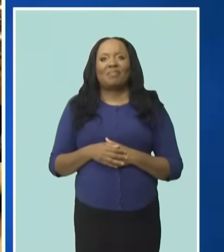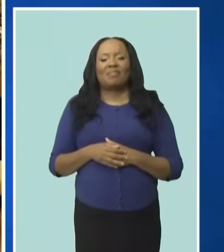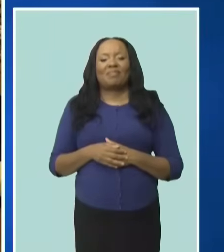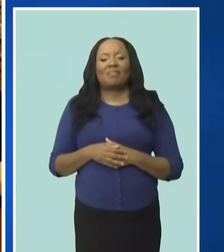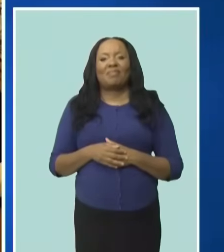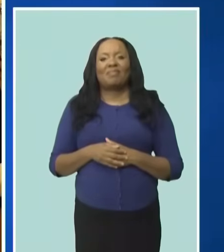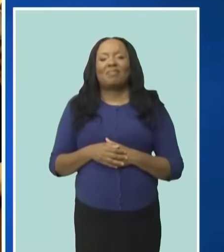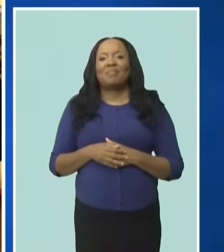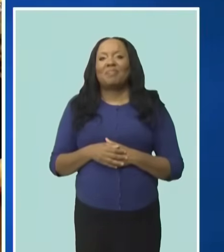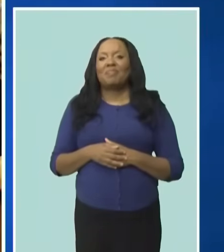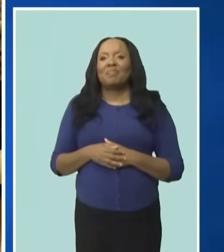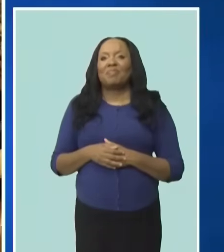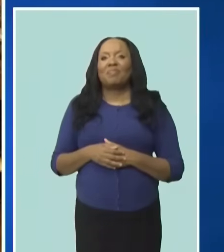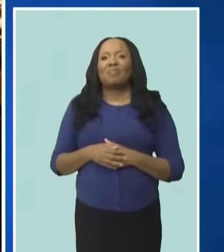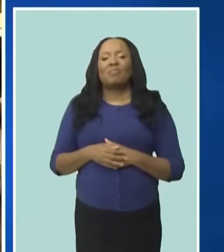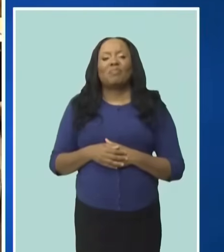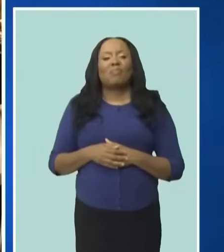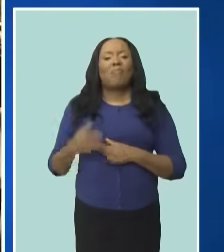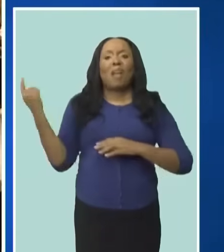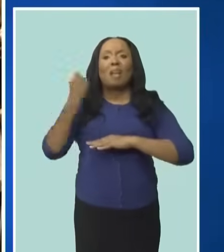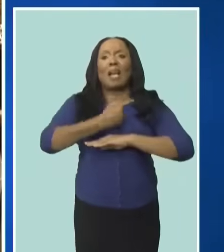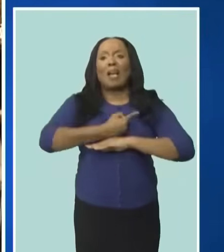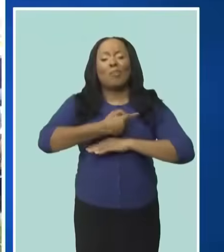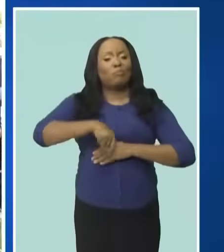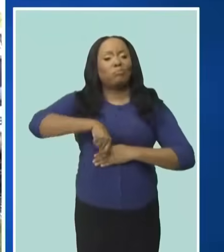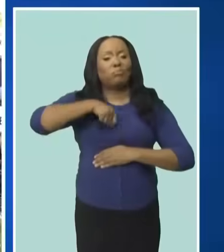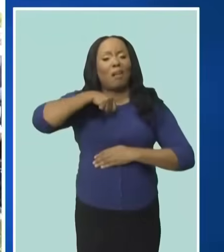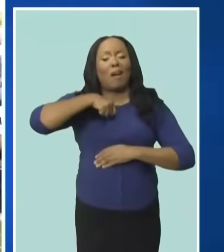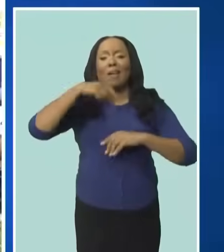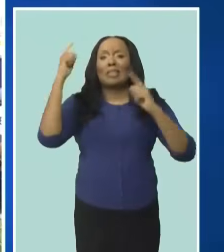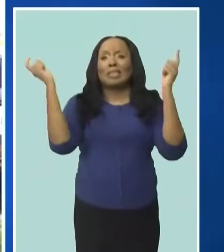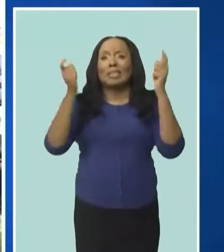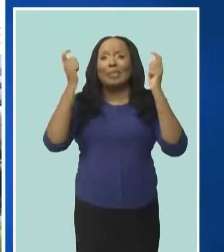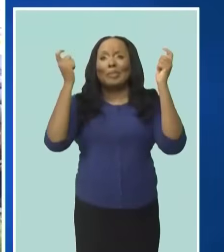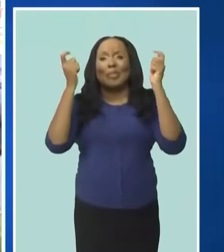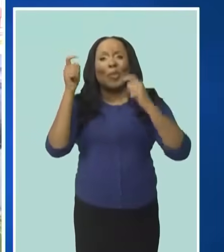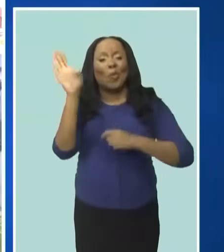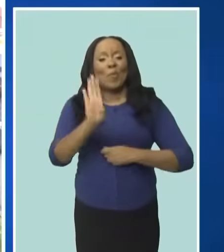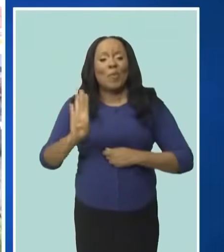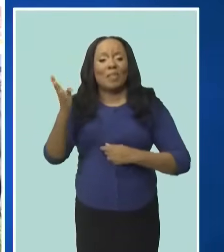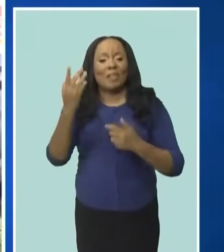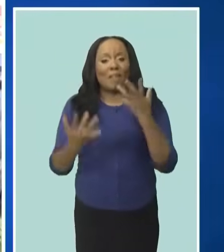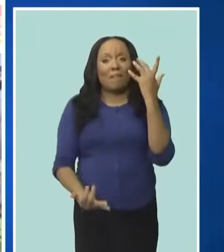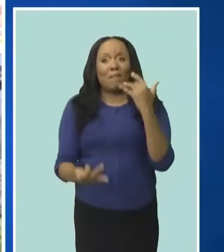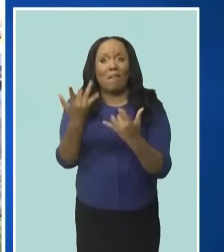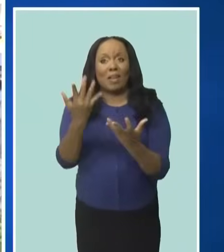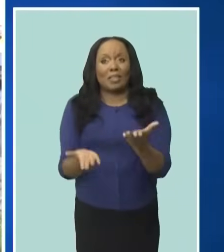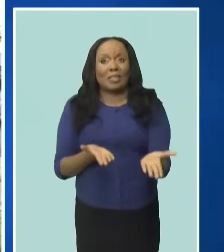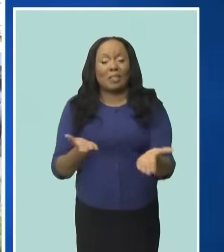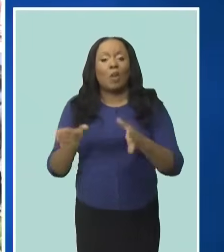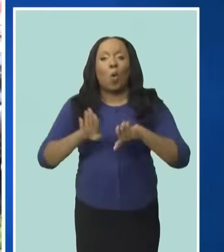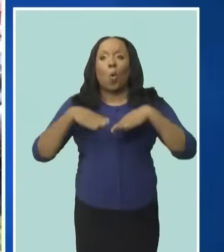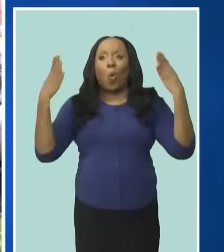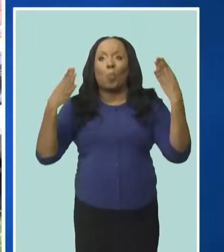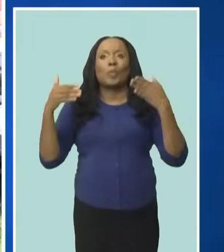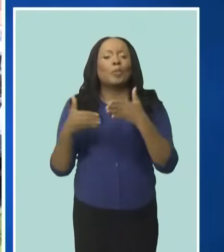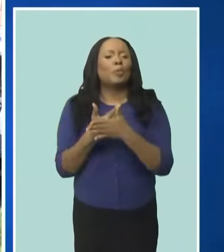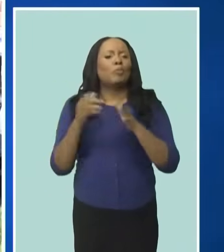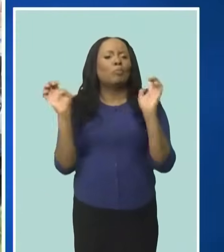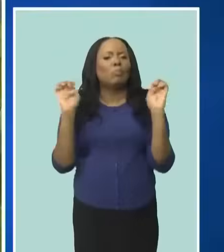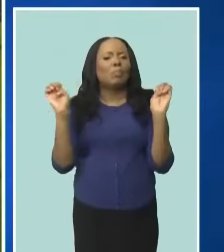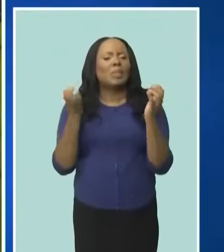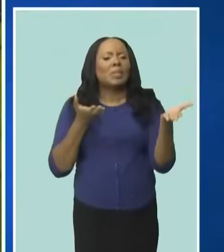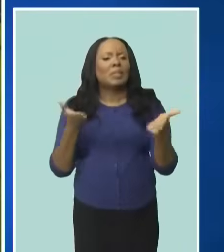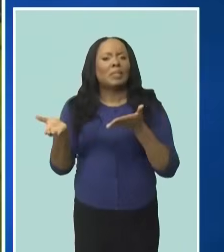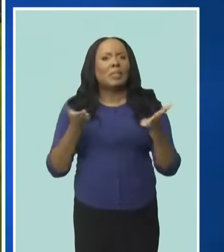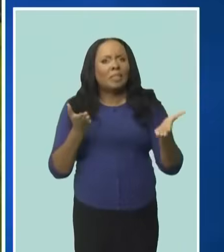It was a day of pride and celebration as the Barbados Fire Service officially opened its new emergency services complex,